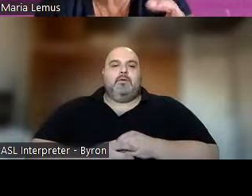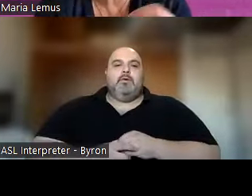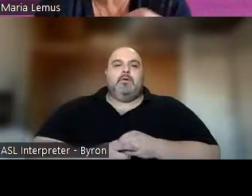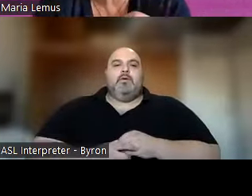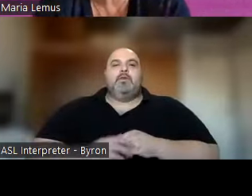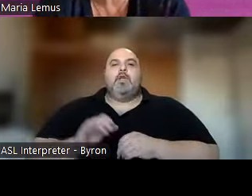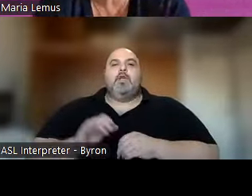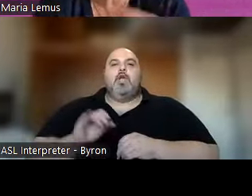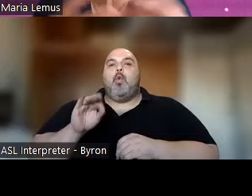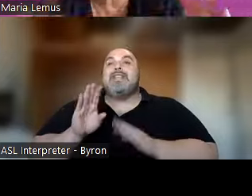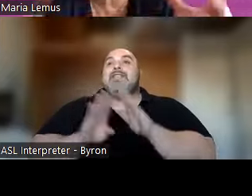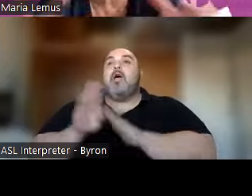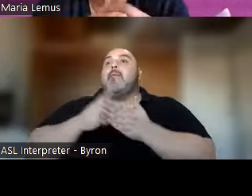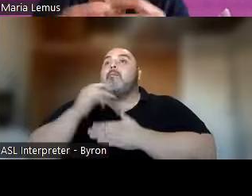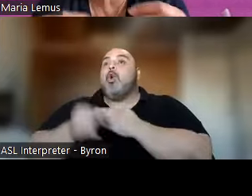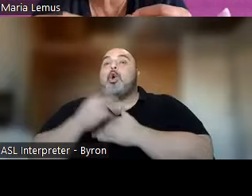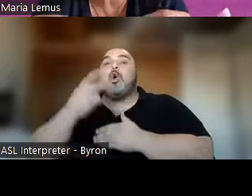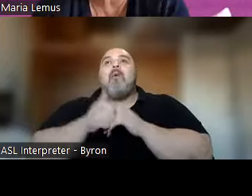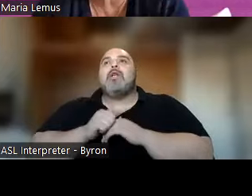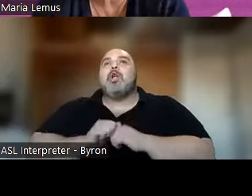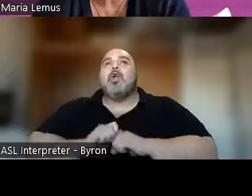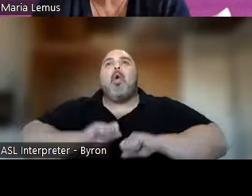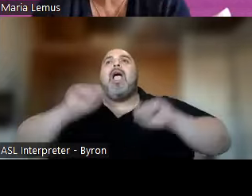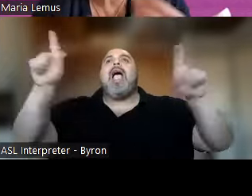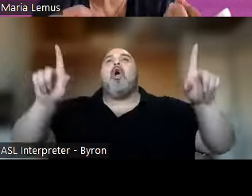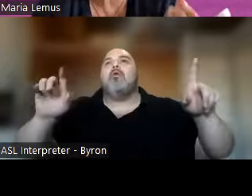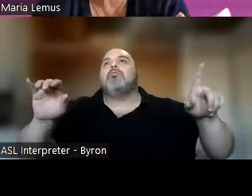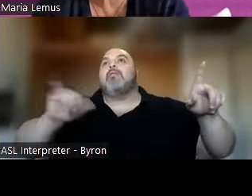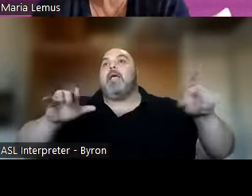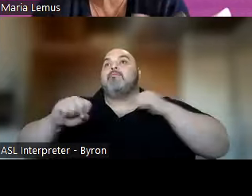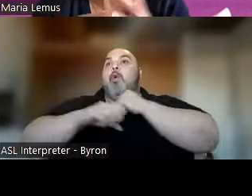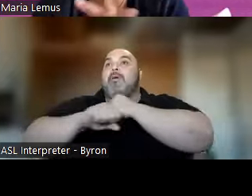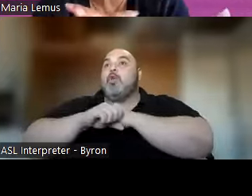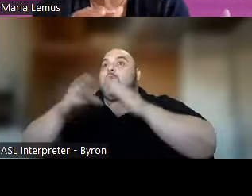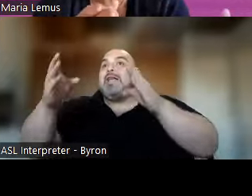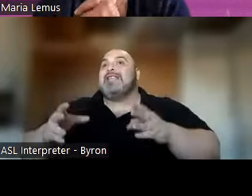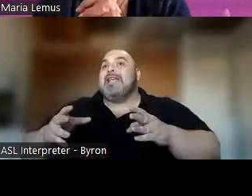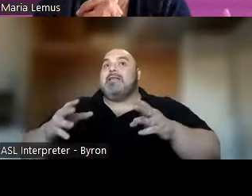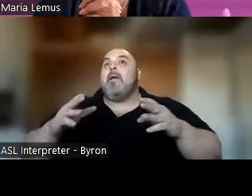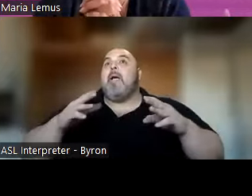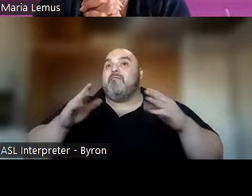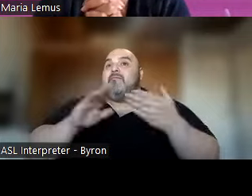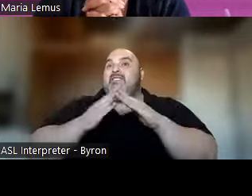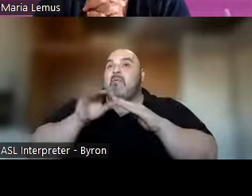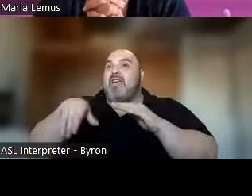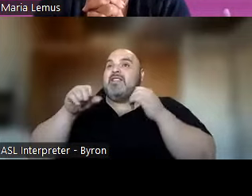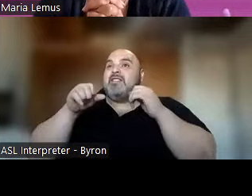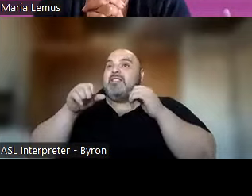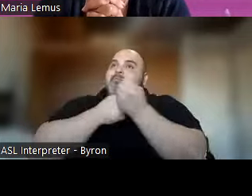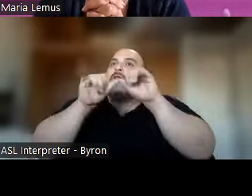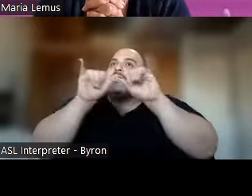developing this project to see how we can go out in the community as promotoras and be that support system so that we can educate and inform,